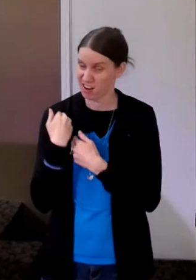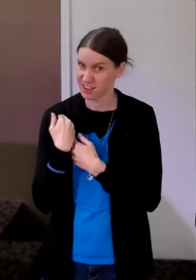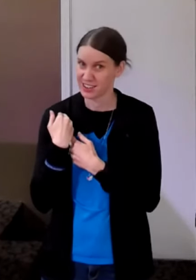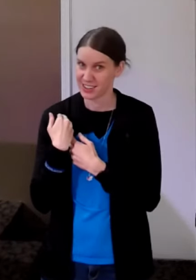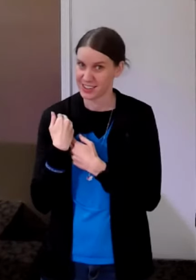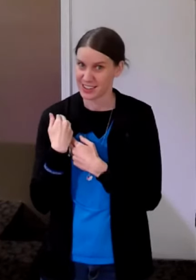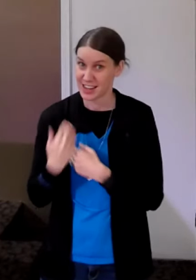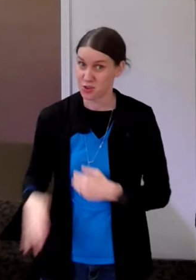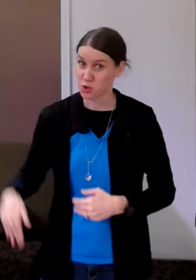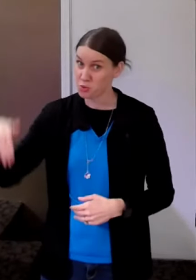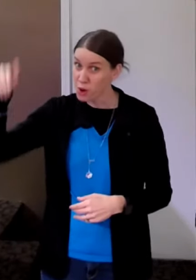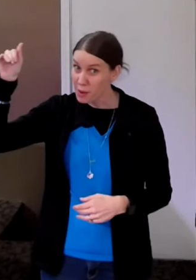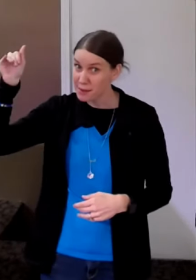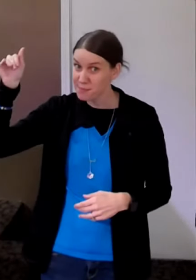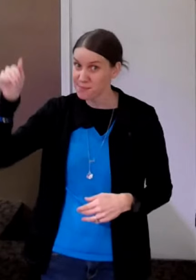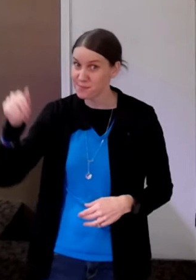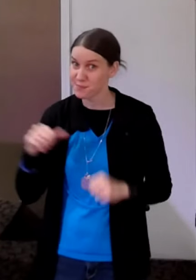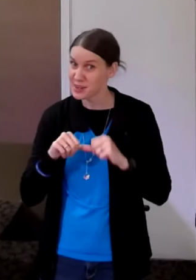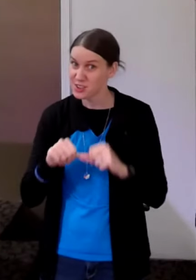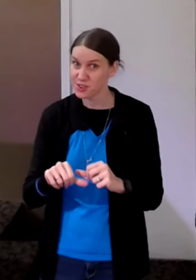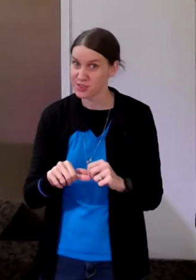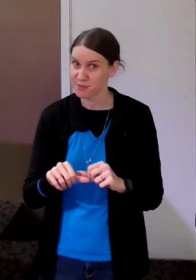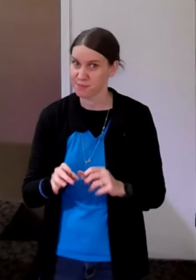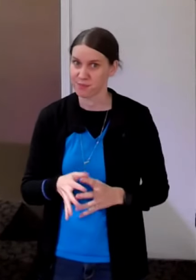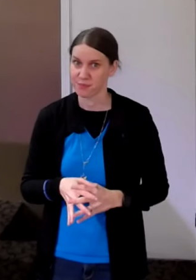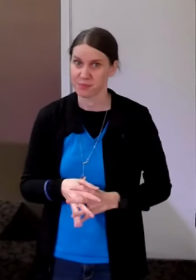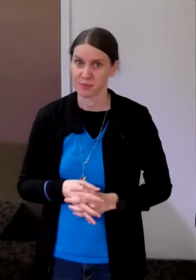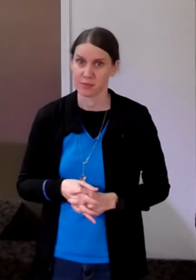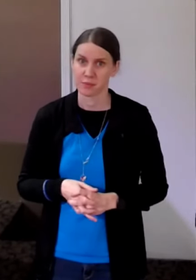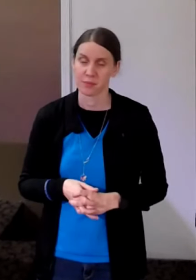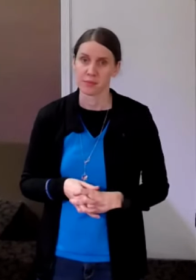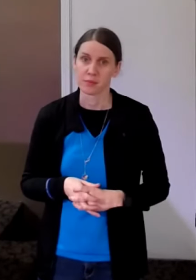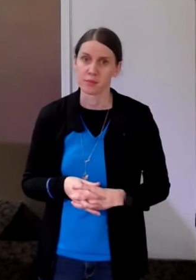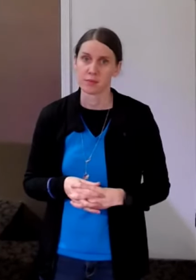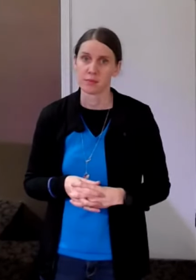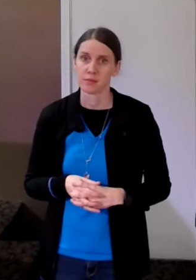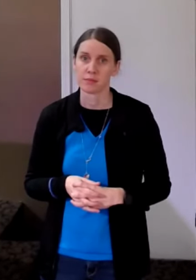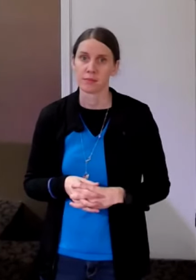as we grow up. And he says,